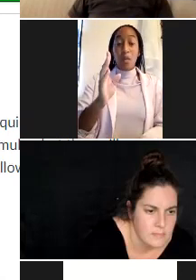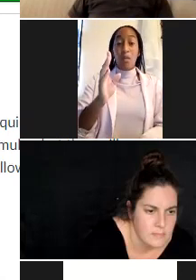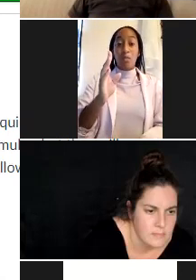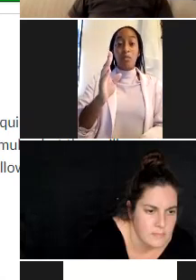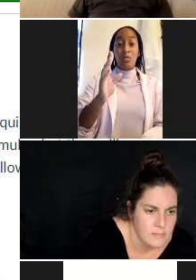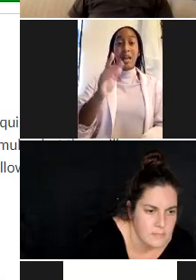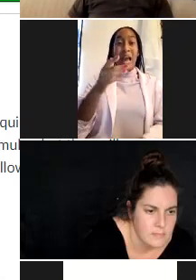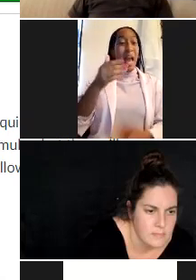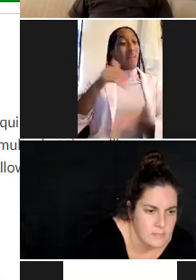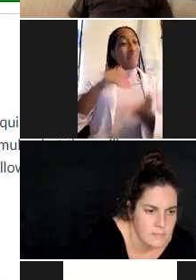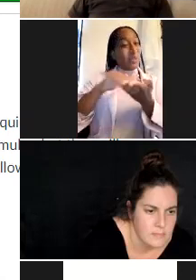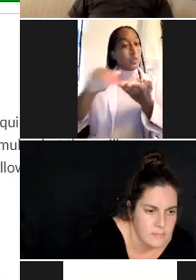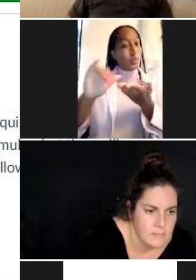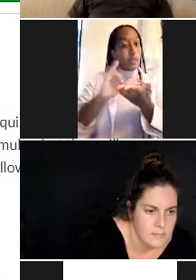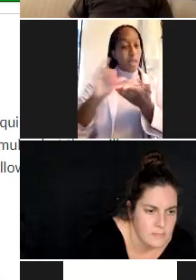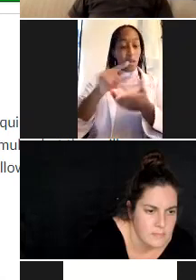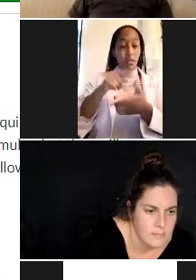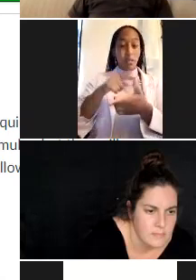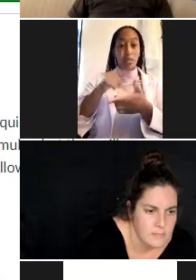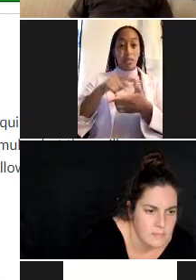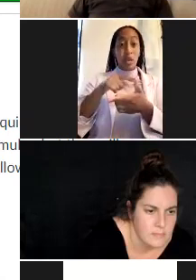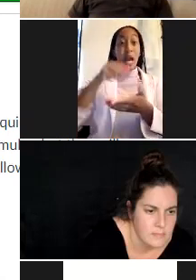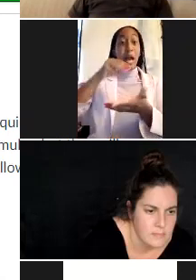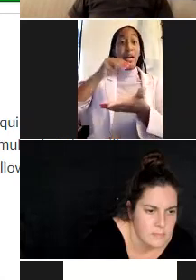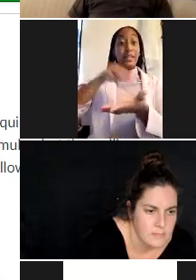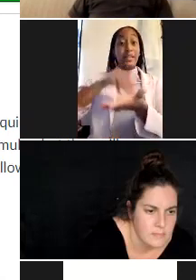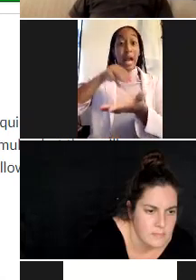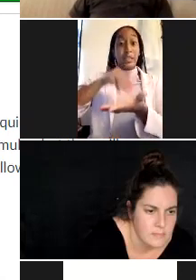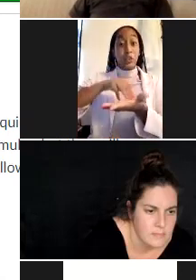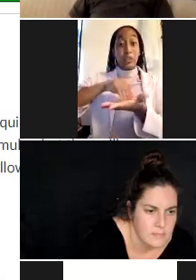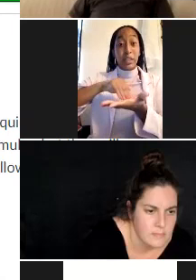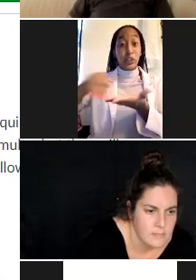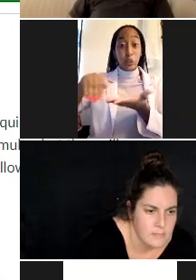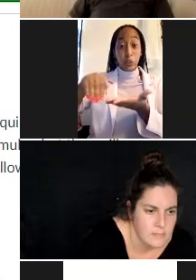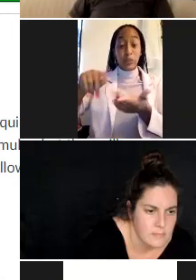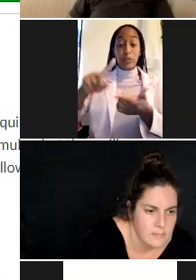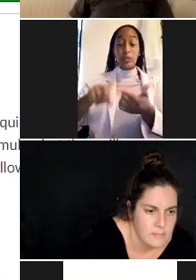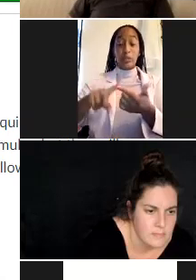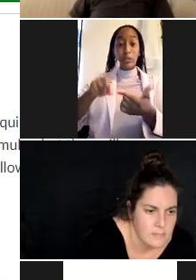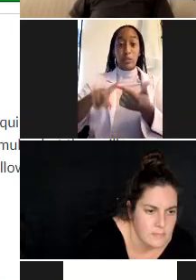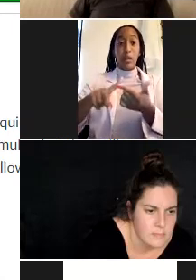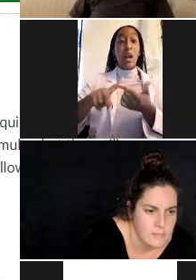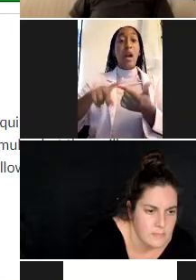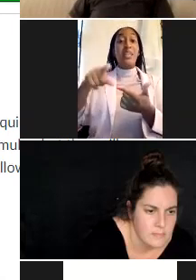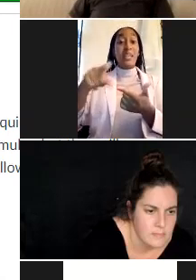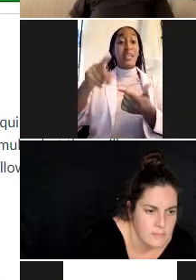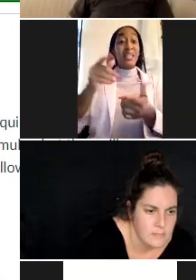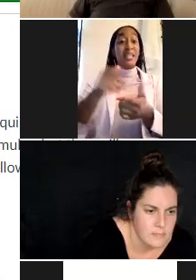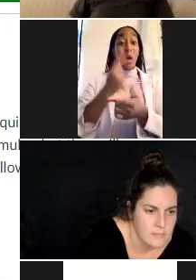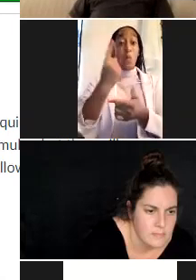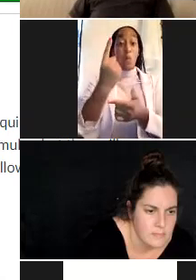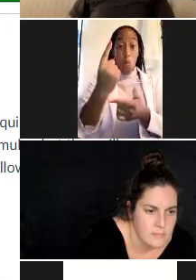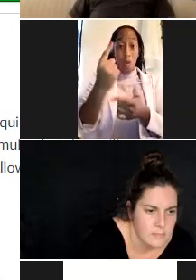extra shift at work, bring a note from your employer on official letterhead, that kind of thing, something that I can